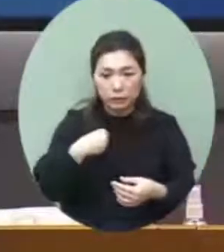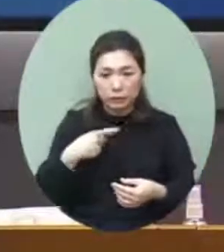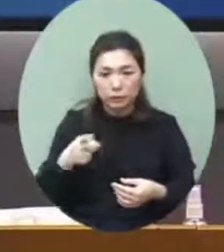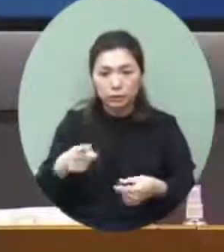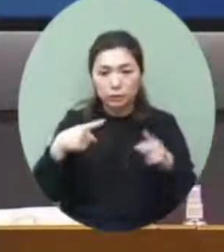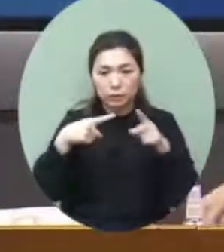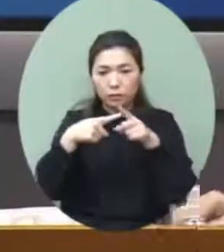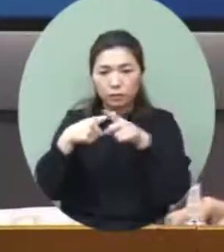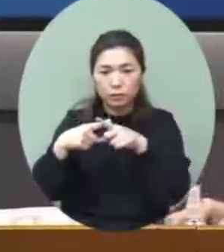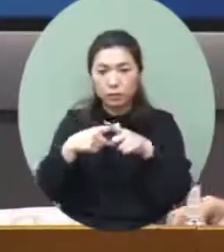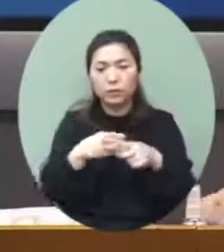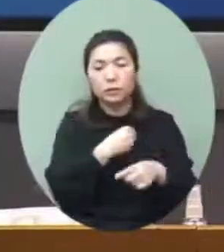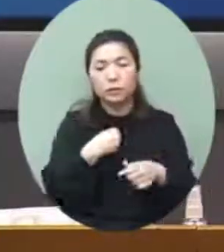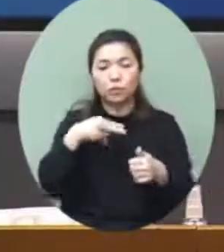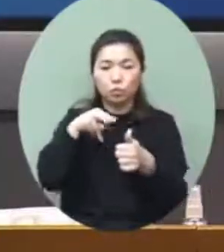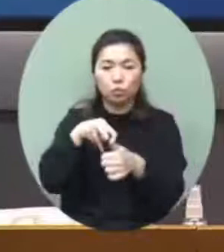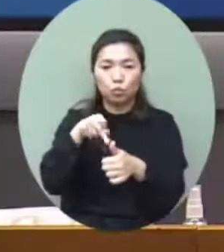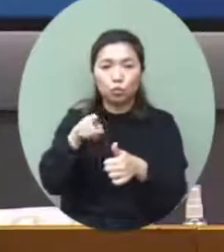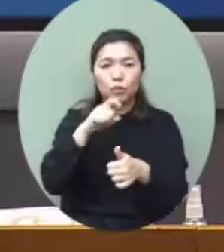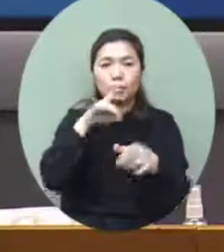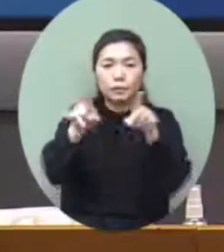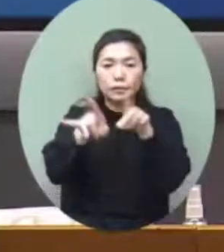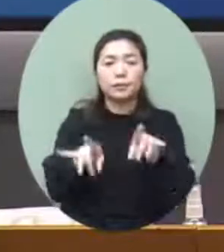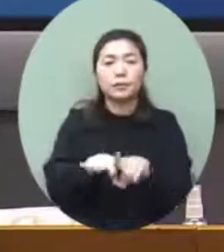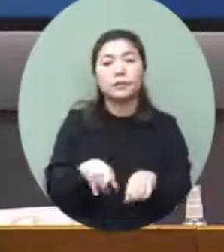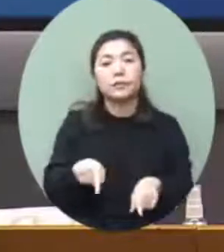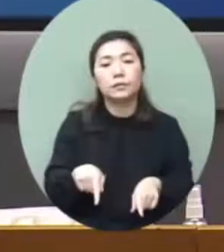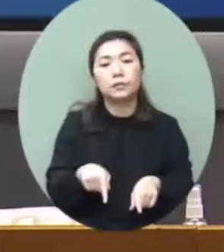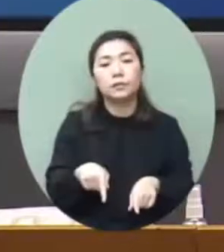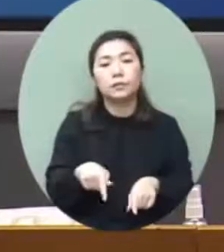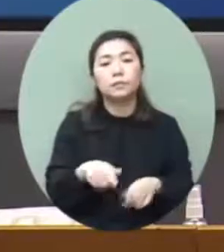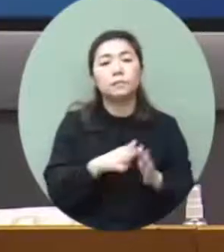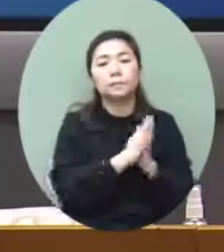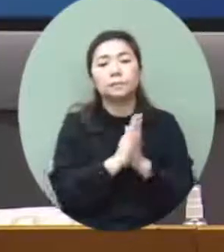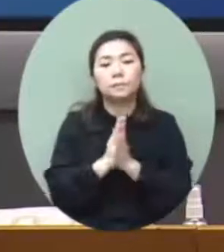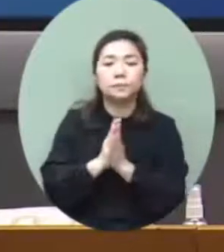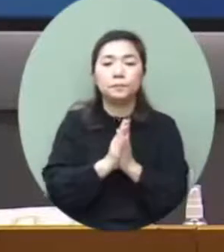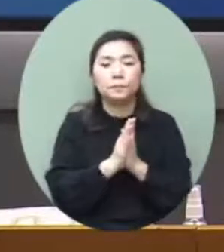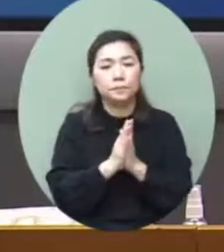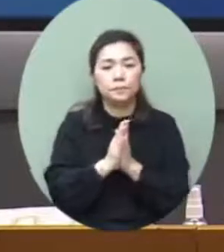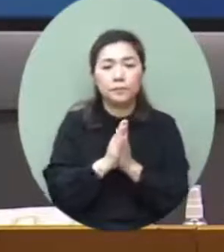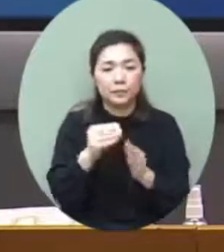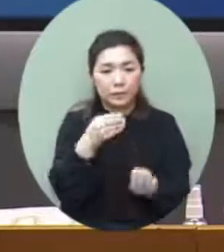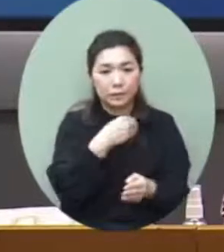Professor Chen will comment on